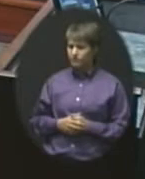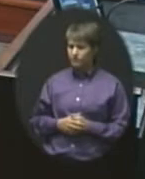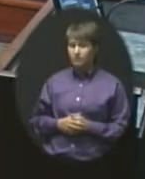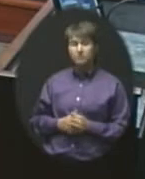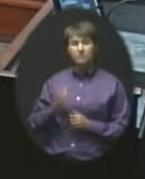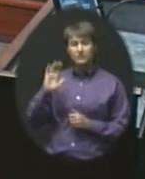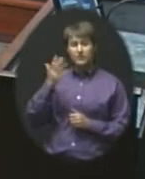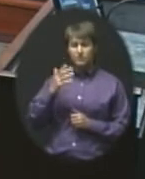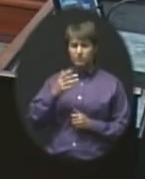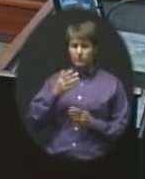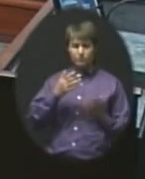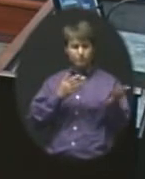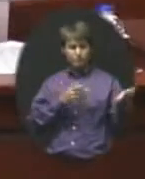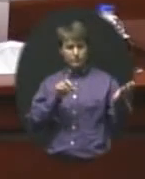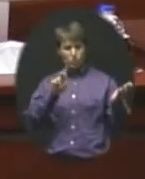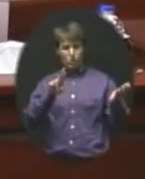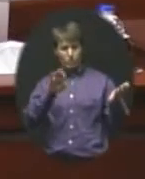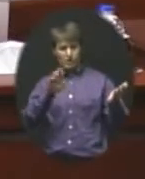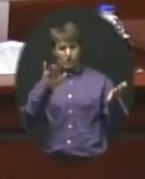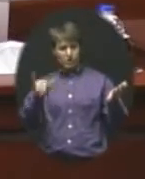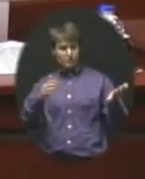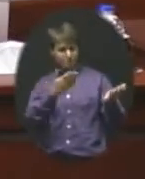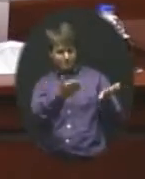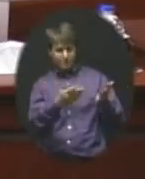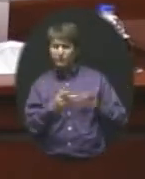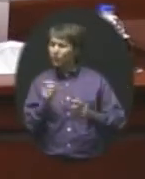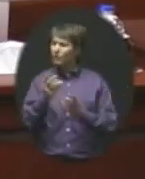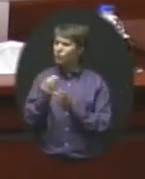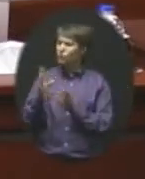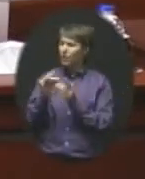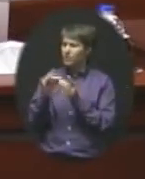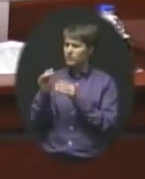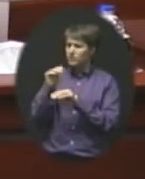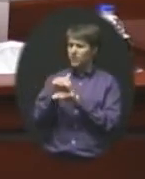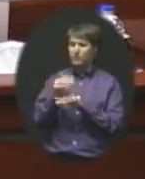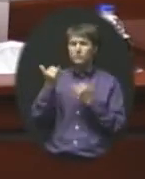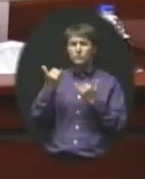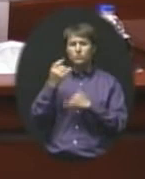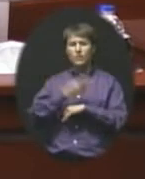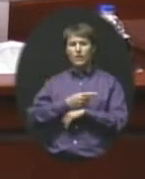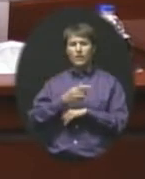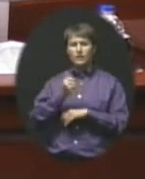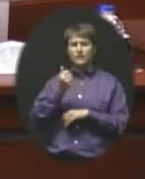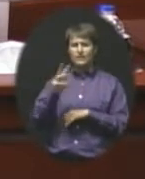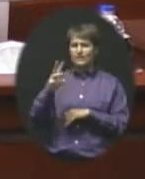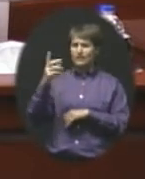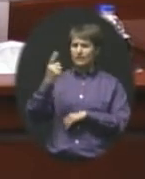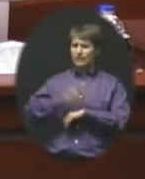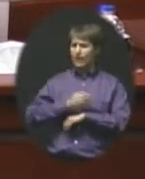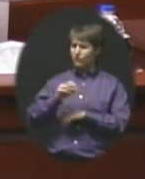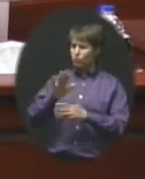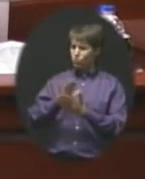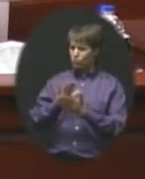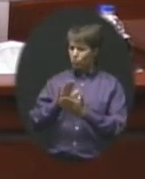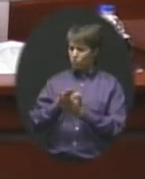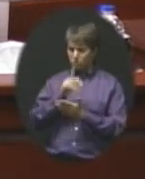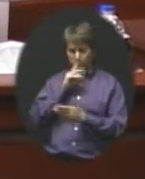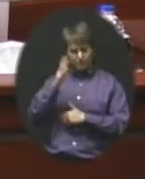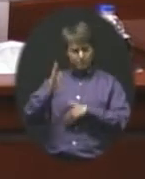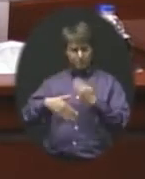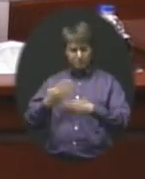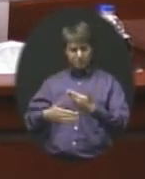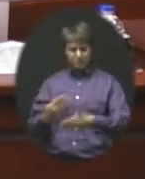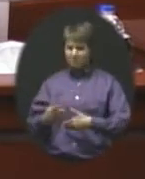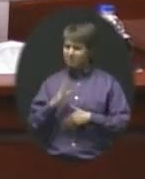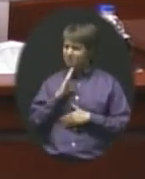Looks like you're on, Dr. Berry. Okay, just a few comments for you tonight. Today is the 16th day of school, so it's running right along. But